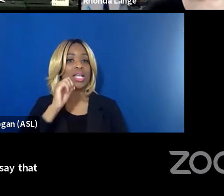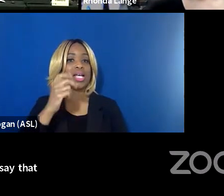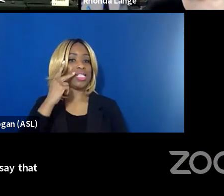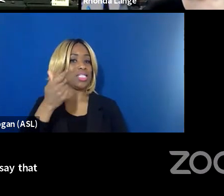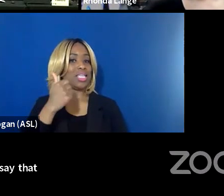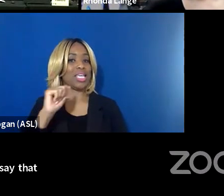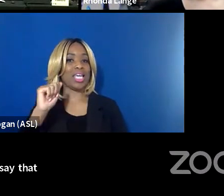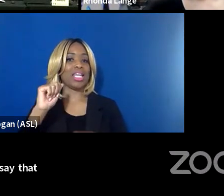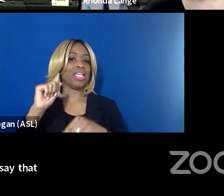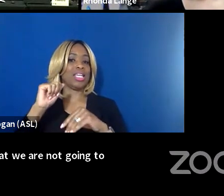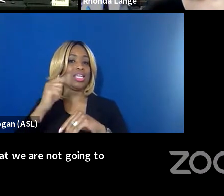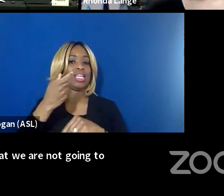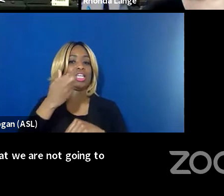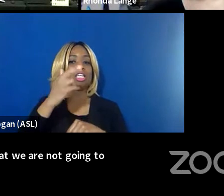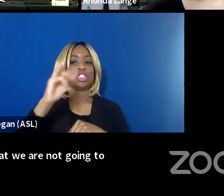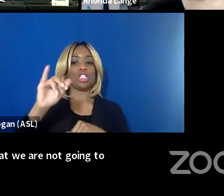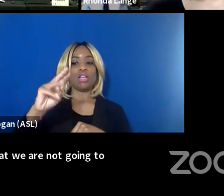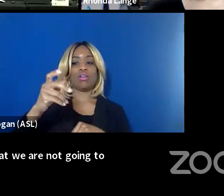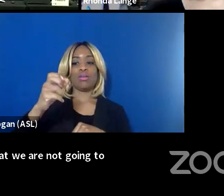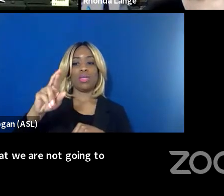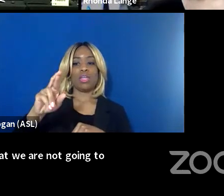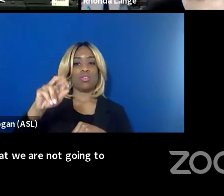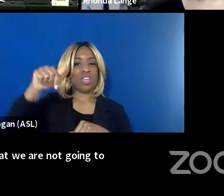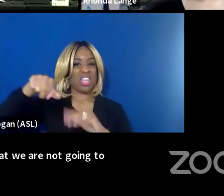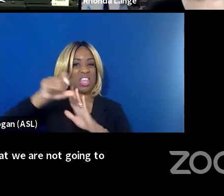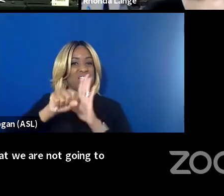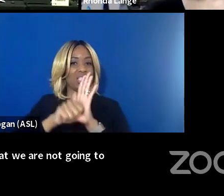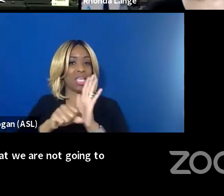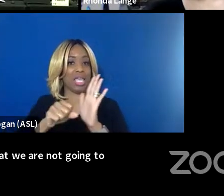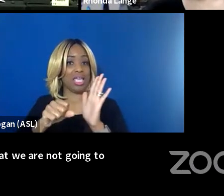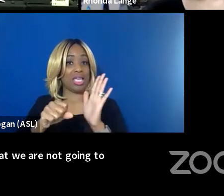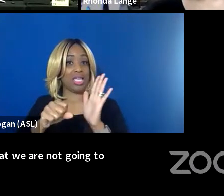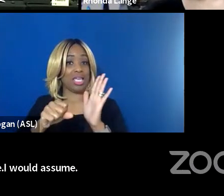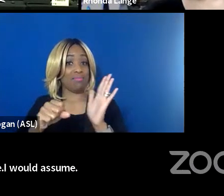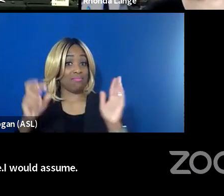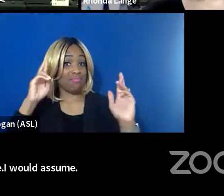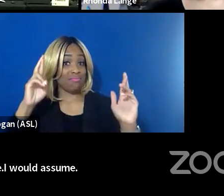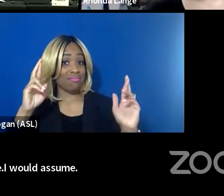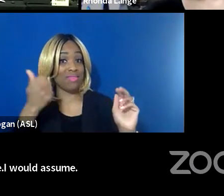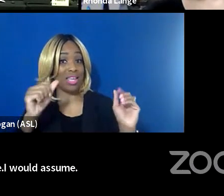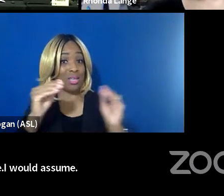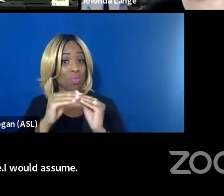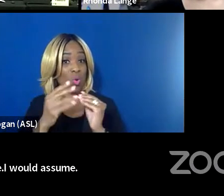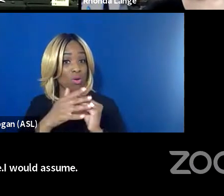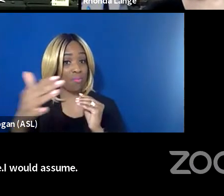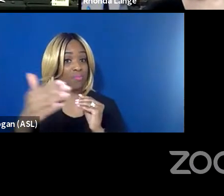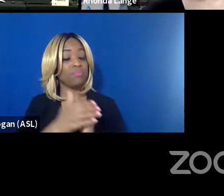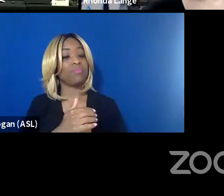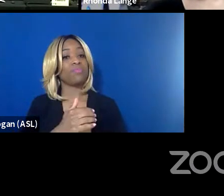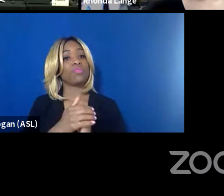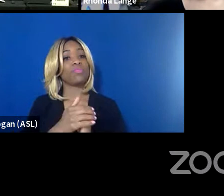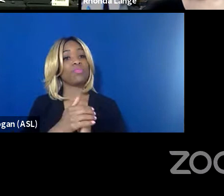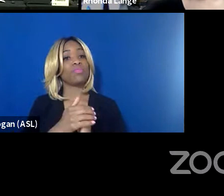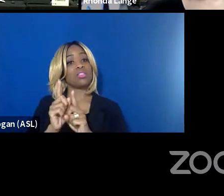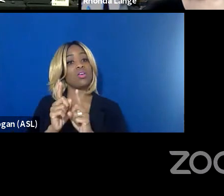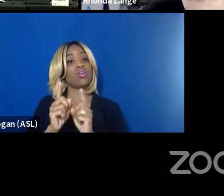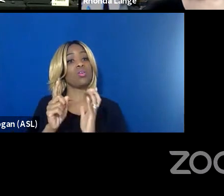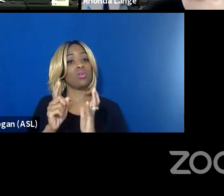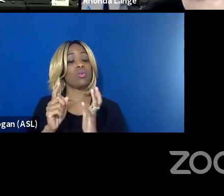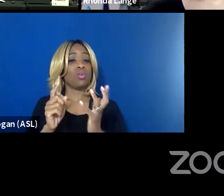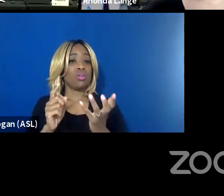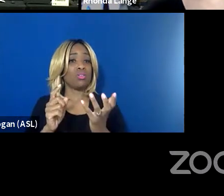in this state, I would assume, anymore. And I would also like to say that I believe that you want to do districts